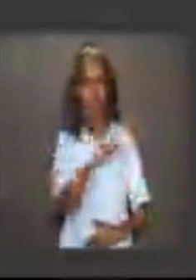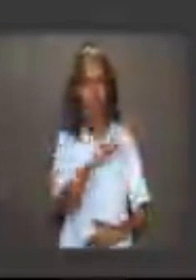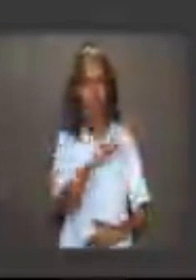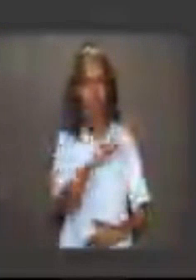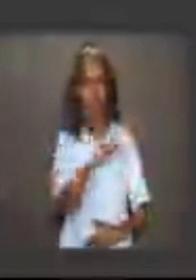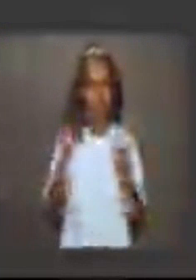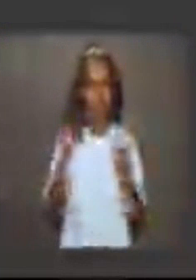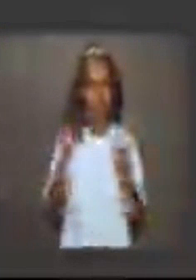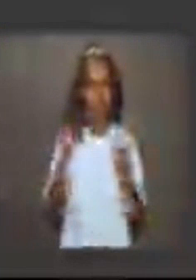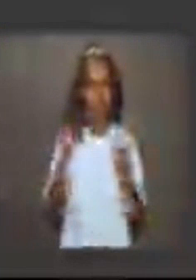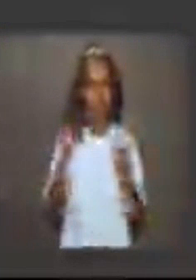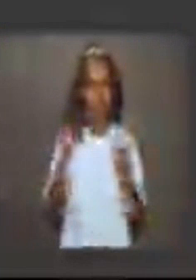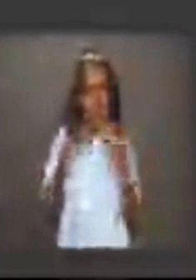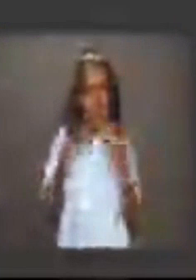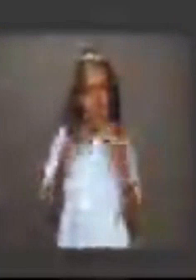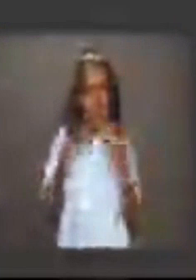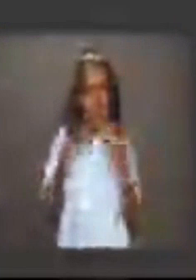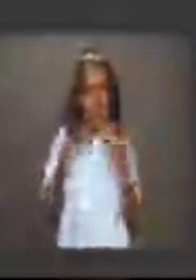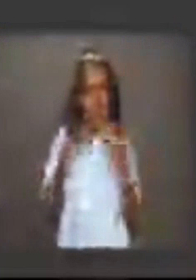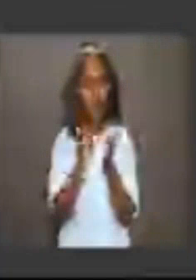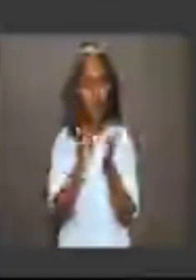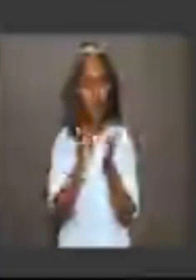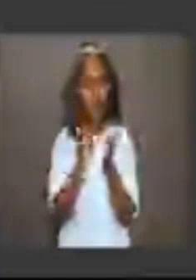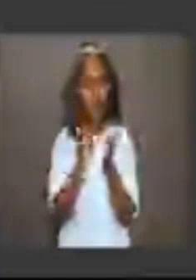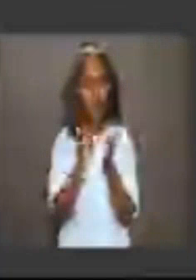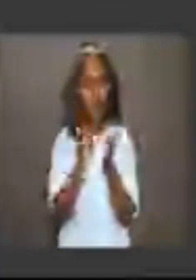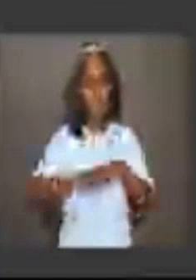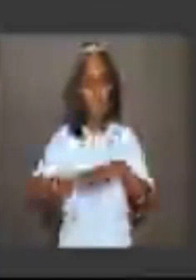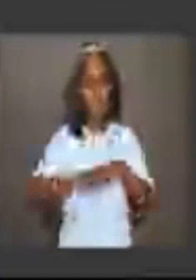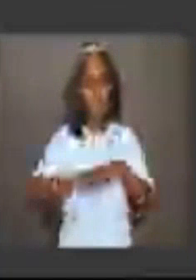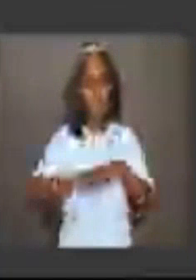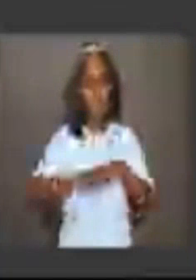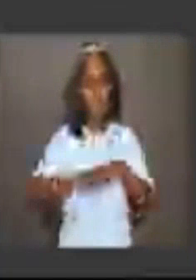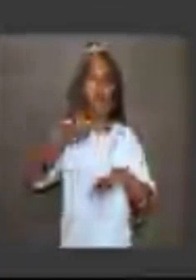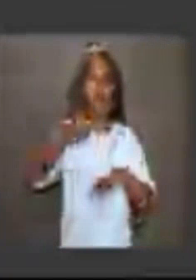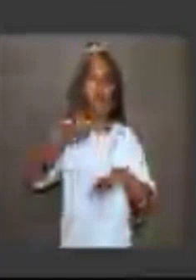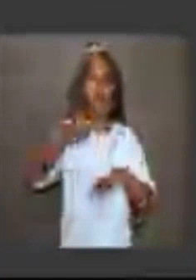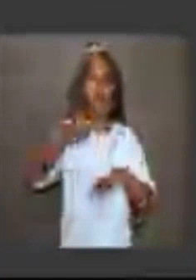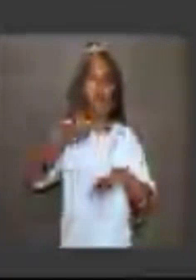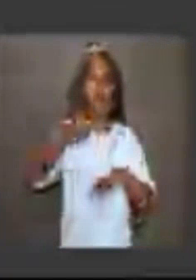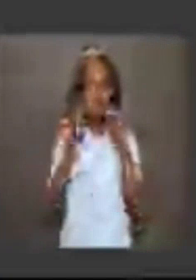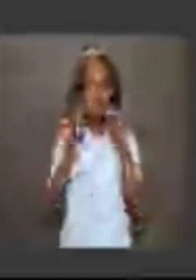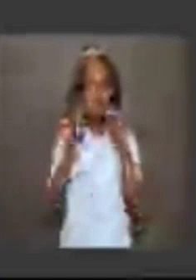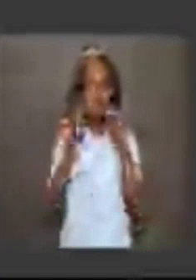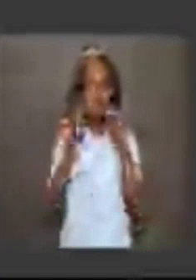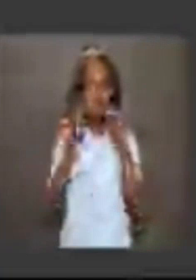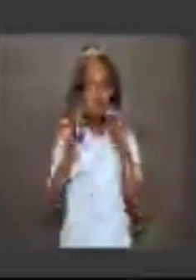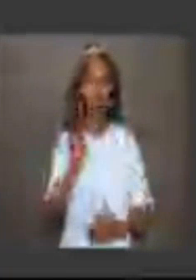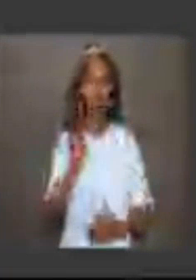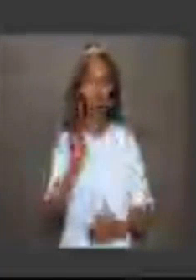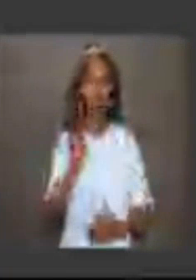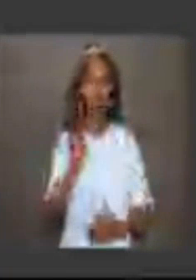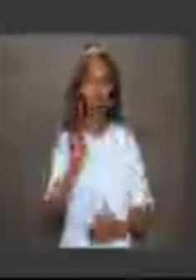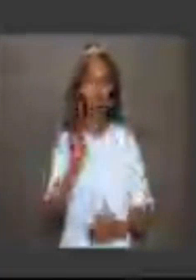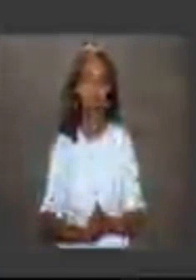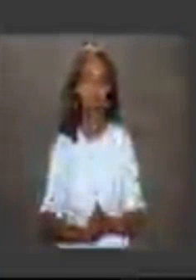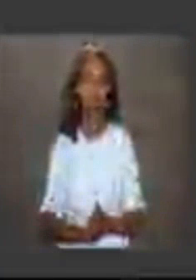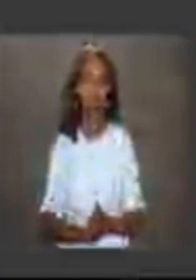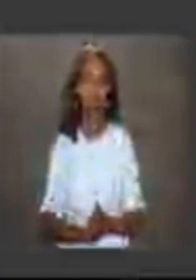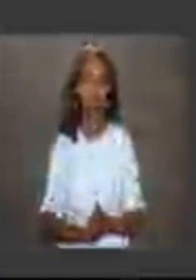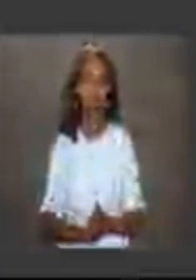all numbers greater than or equal to 1. The set